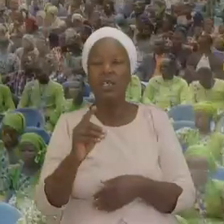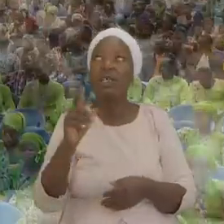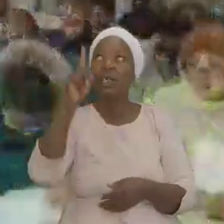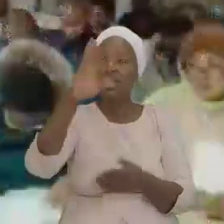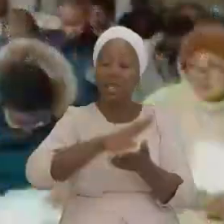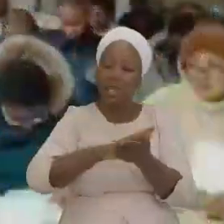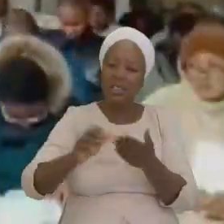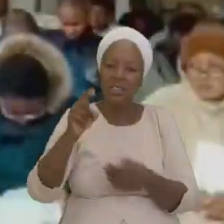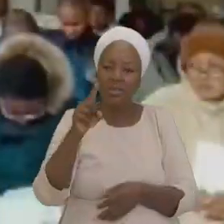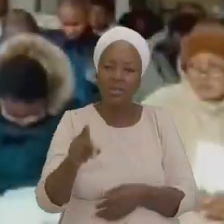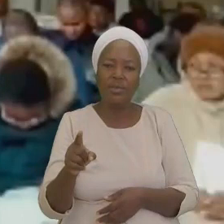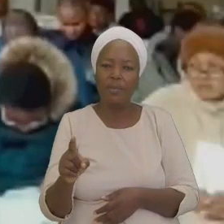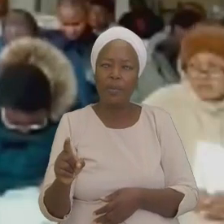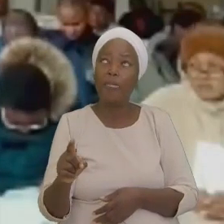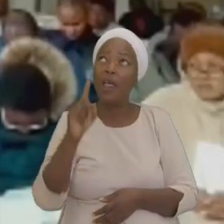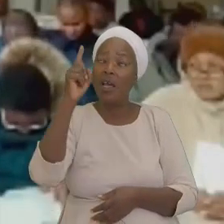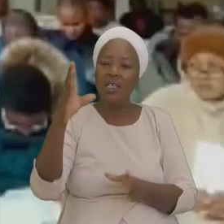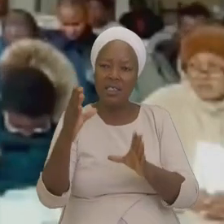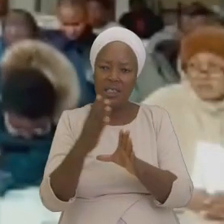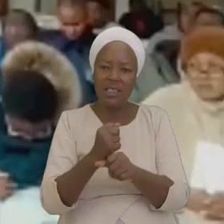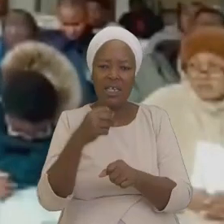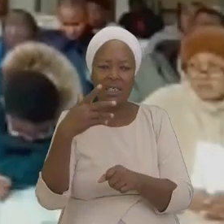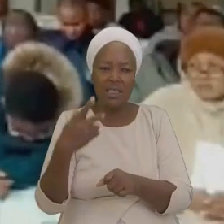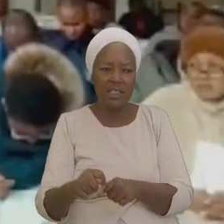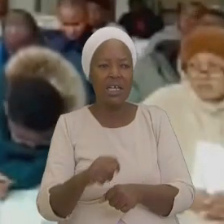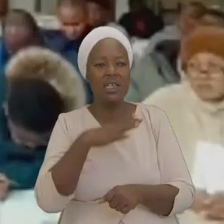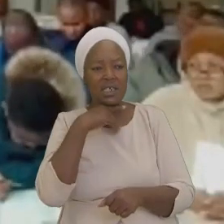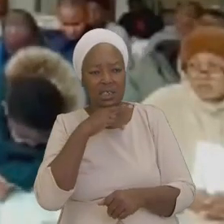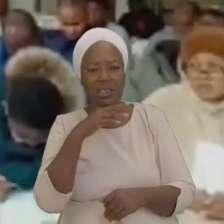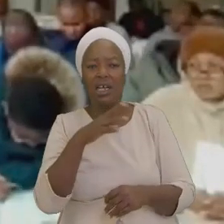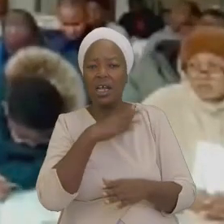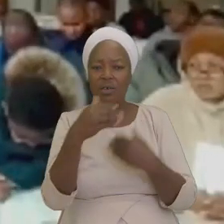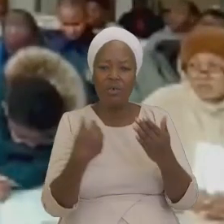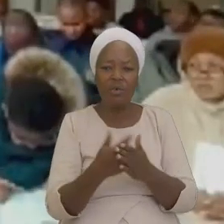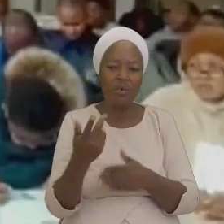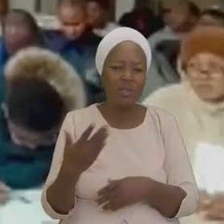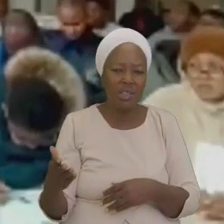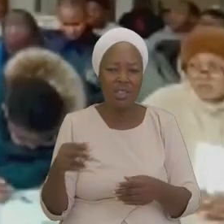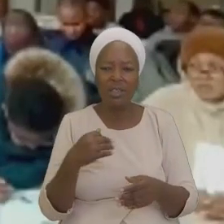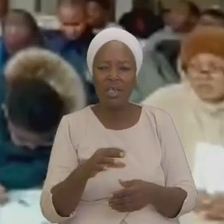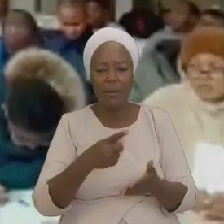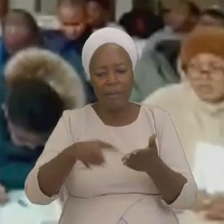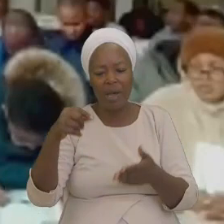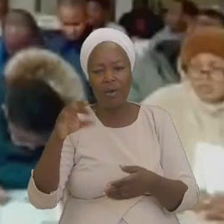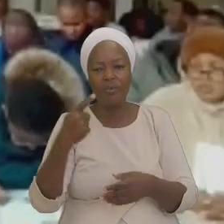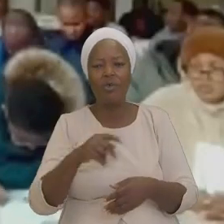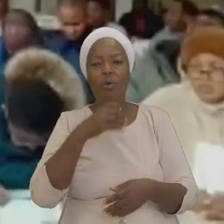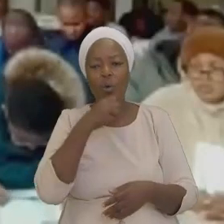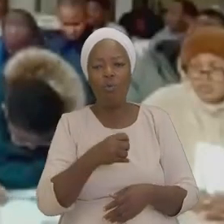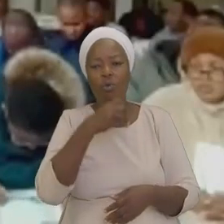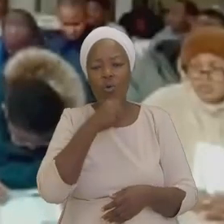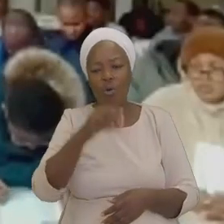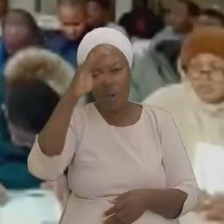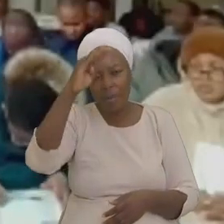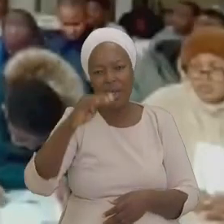you. He takes the depravity and the sign and the mark of the old man. He